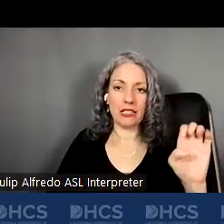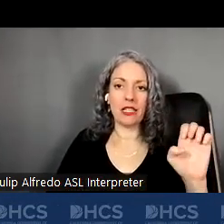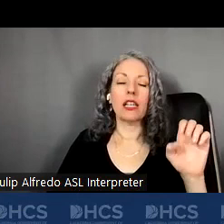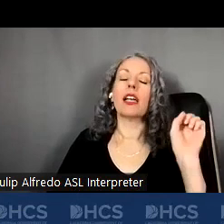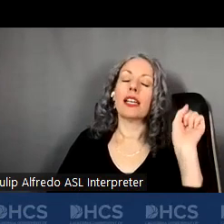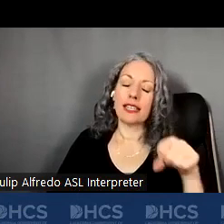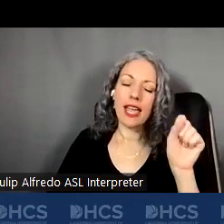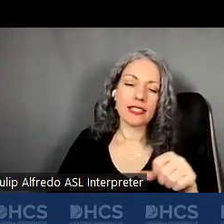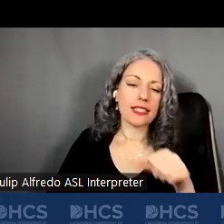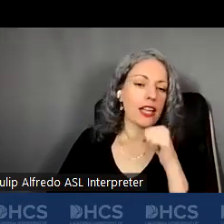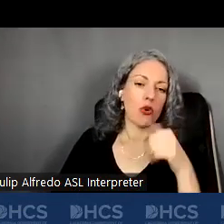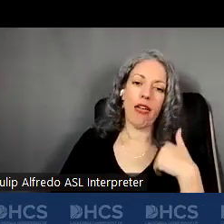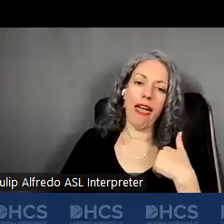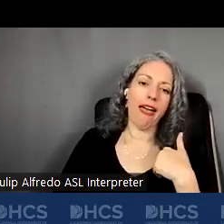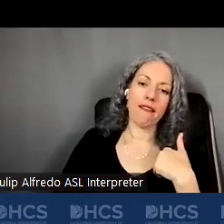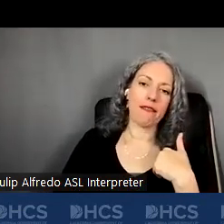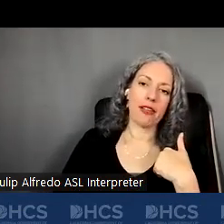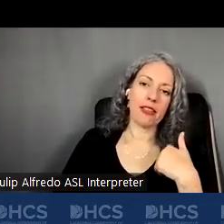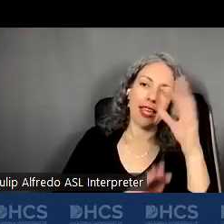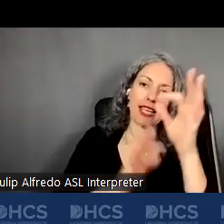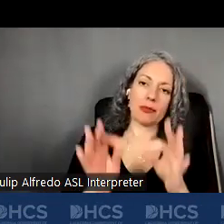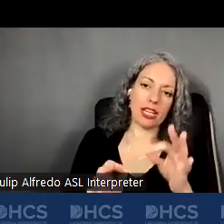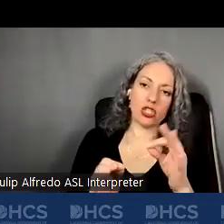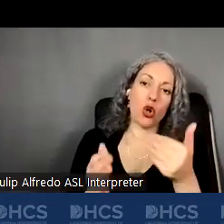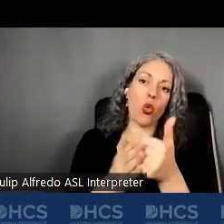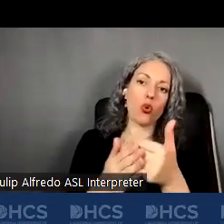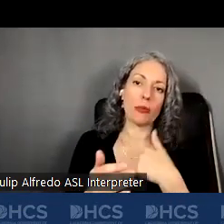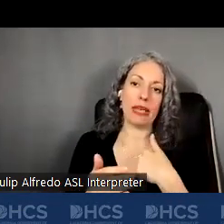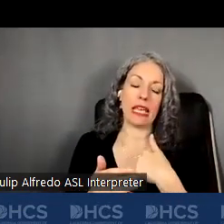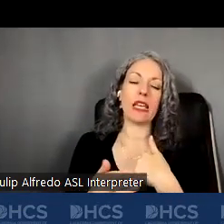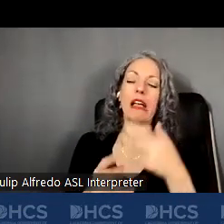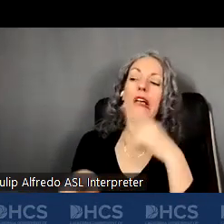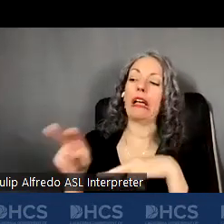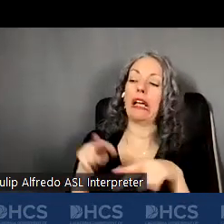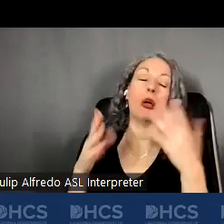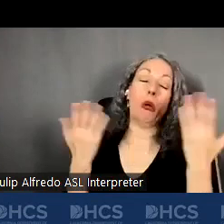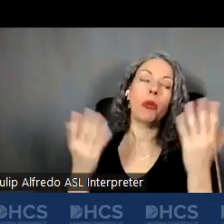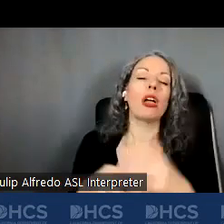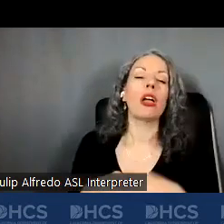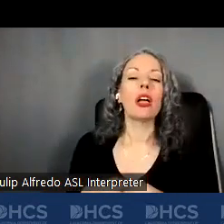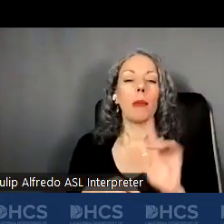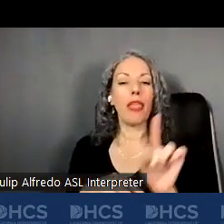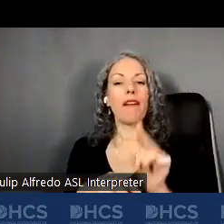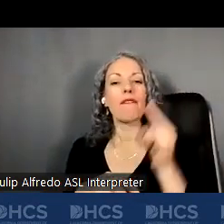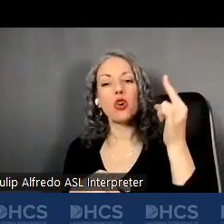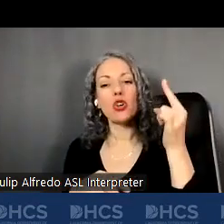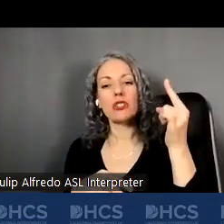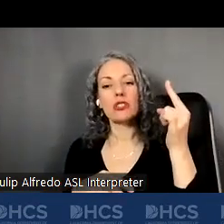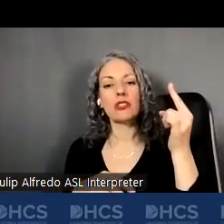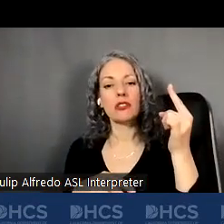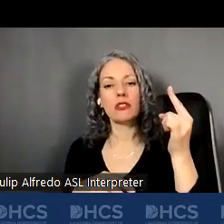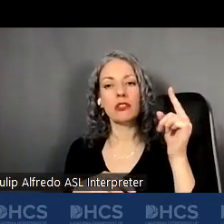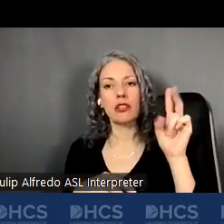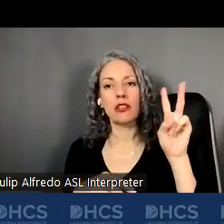the deadline handy, but we're having multiple. The first slate of vendors, we